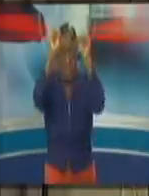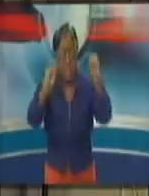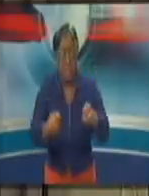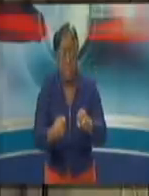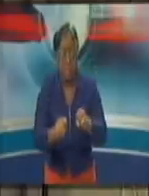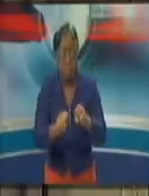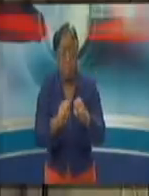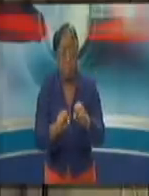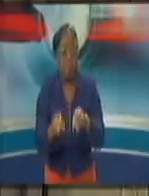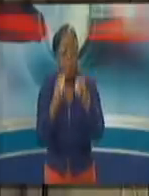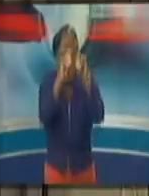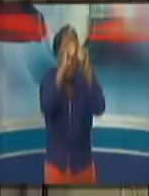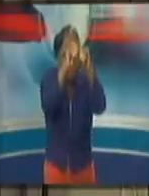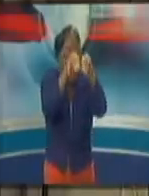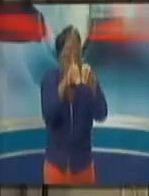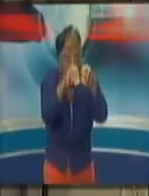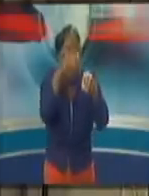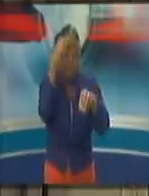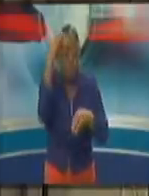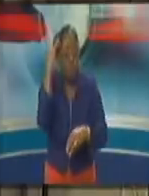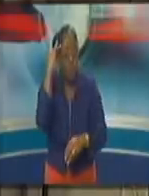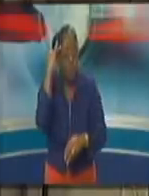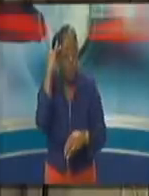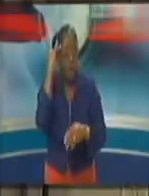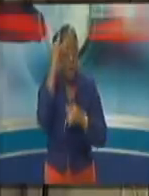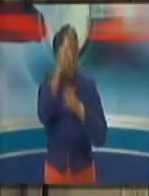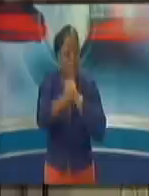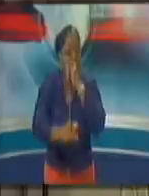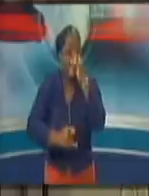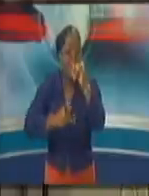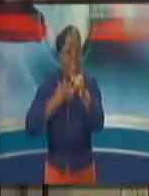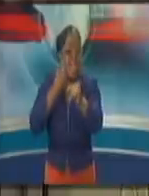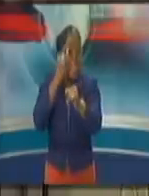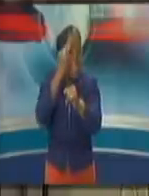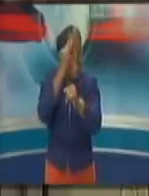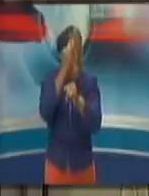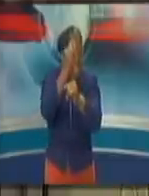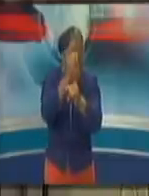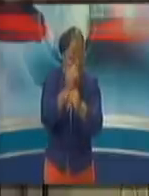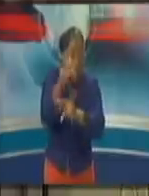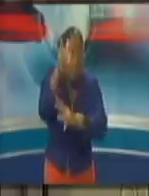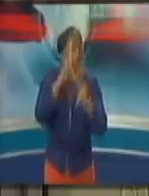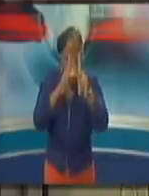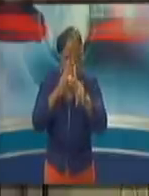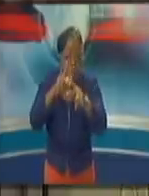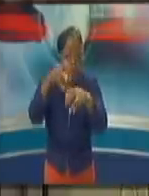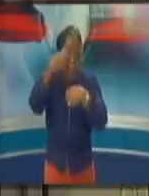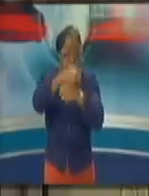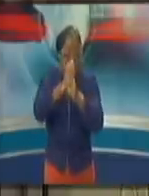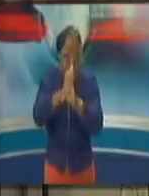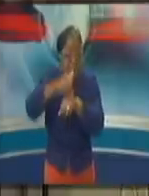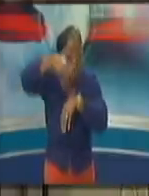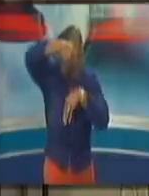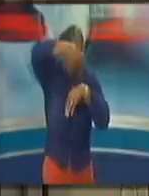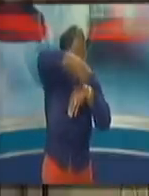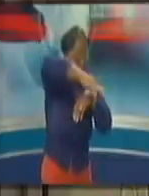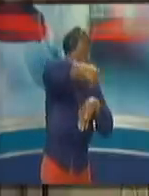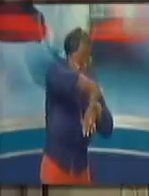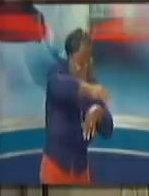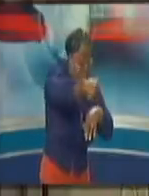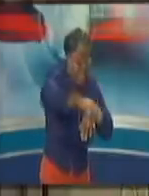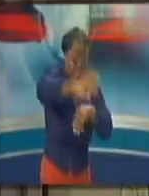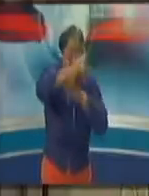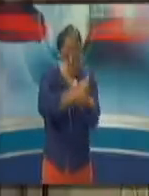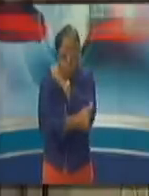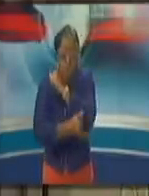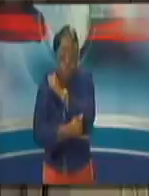we know that there are going to be international supply chain disturbances to PPE coming in. What